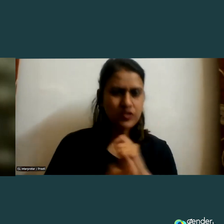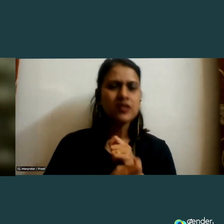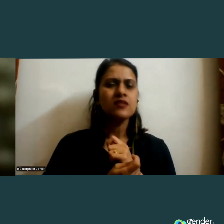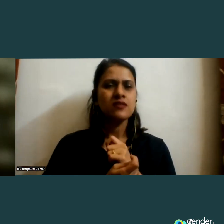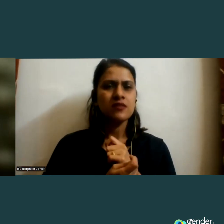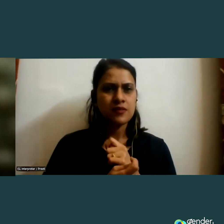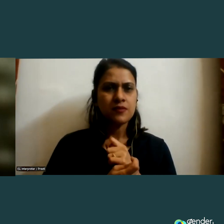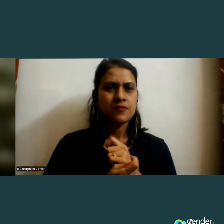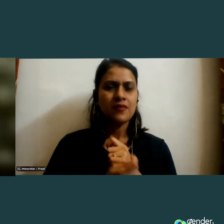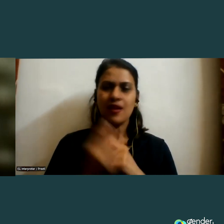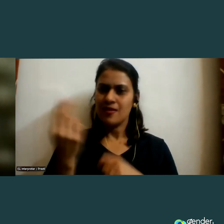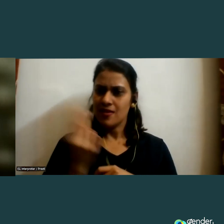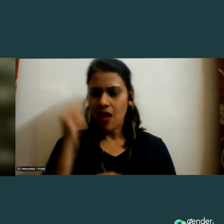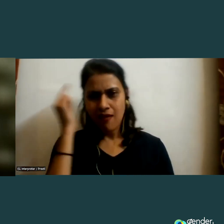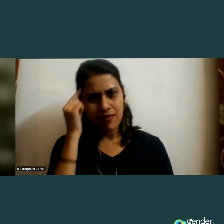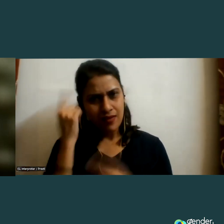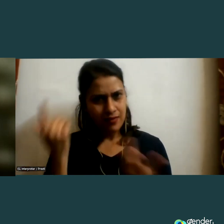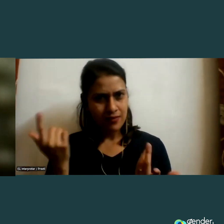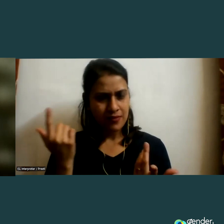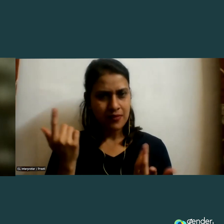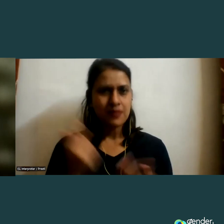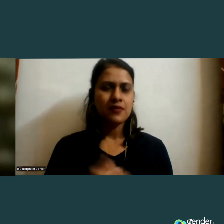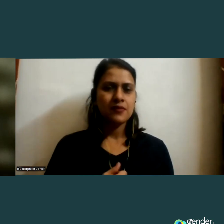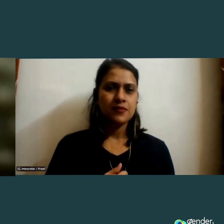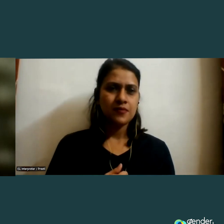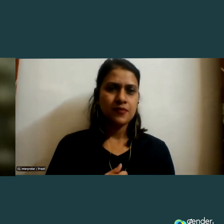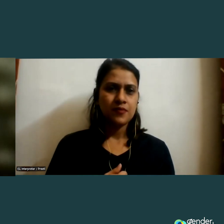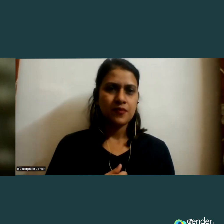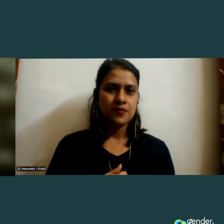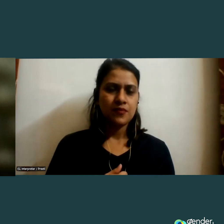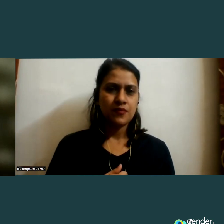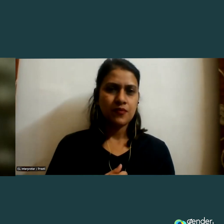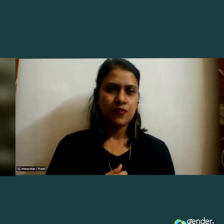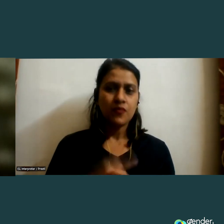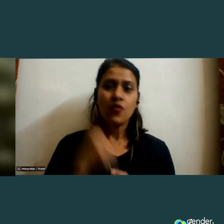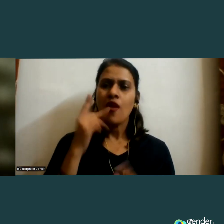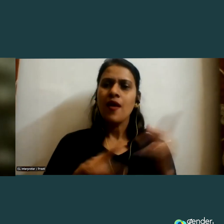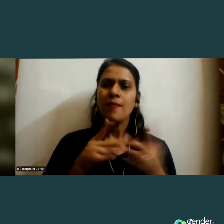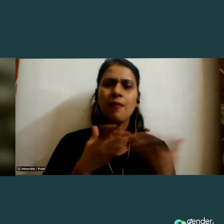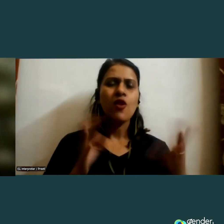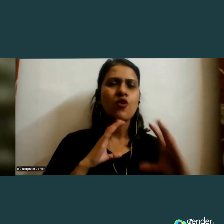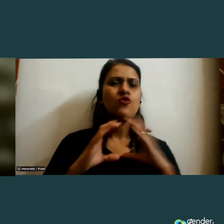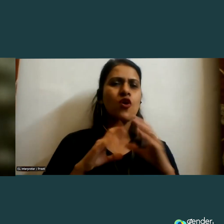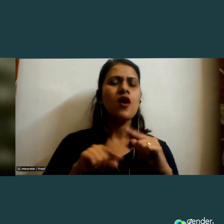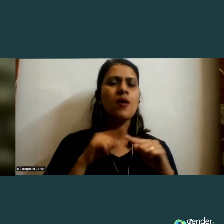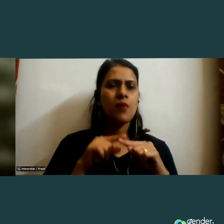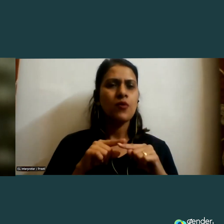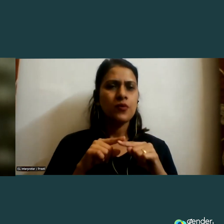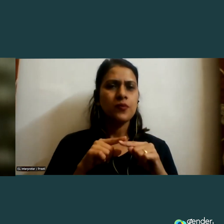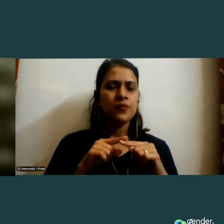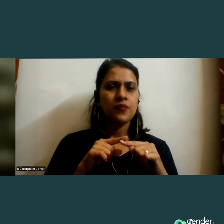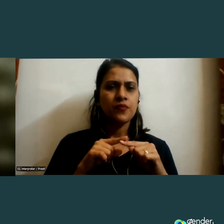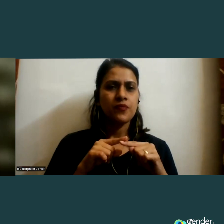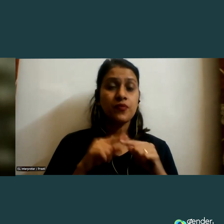design thinking, or in terms of how people are talking of inclusion, maybe. However, what you see from your work,